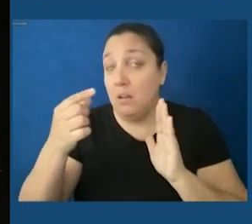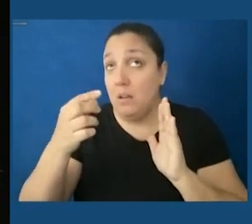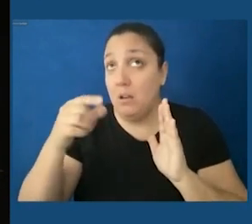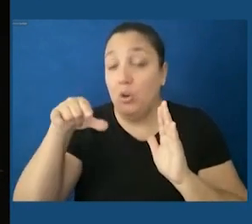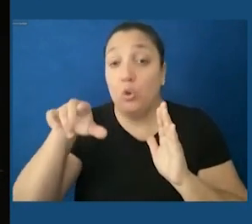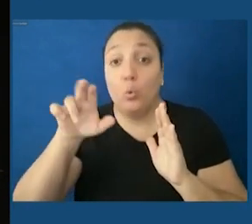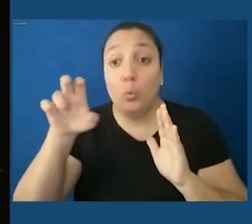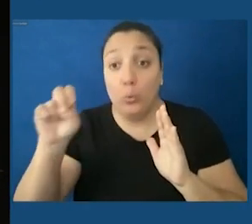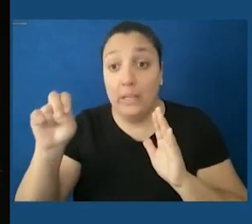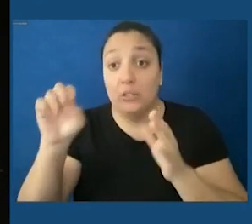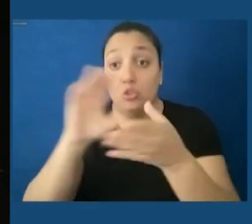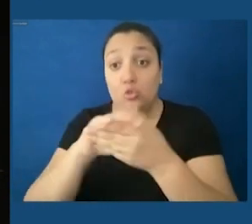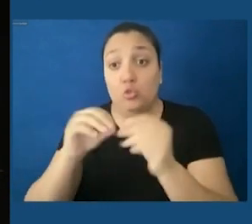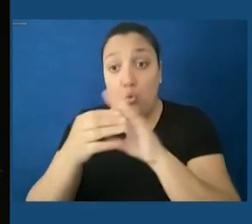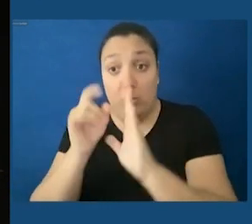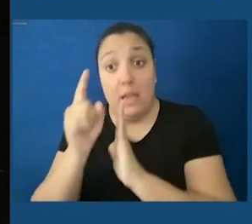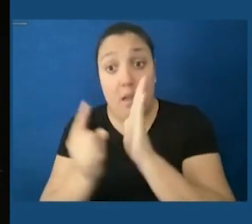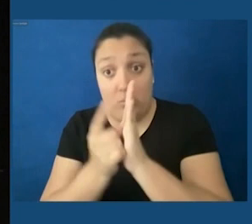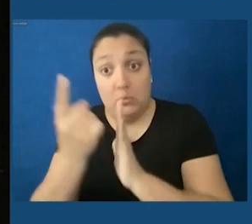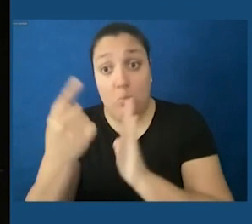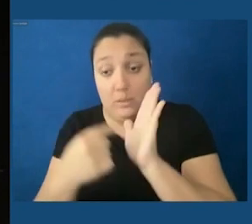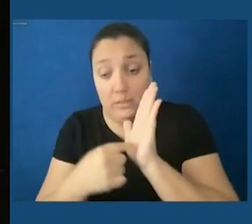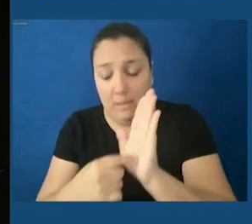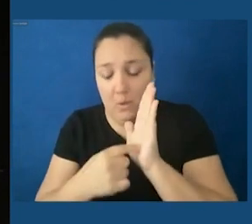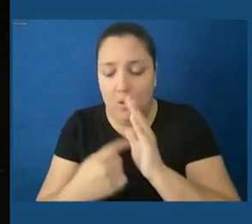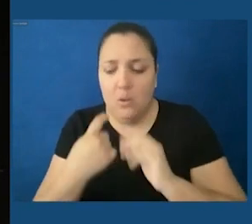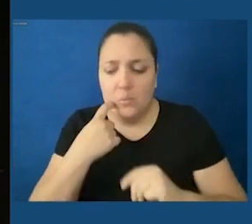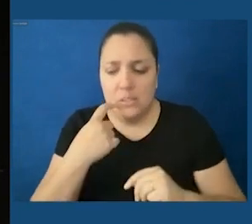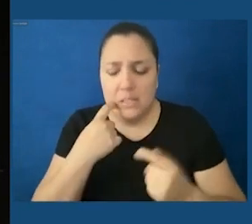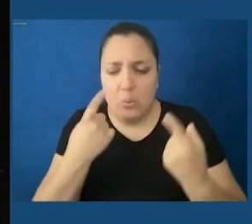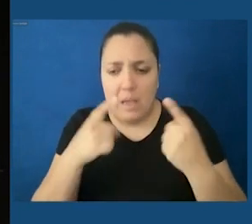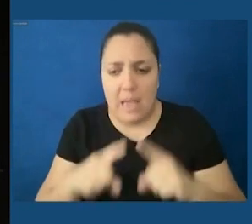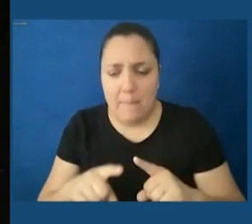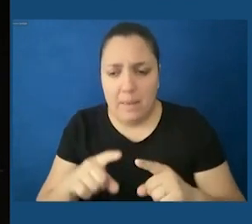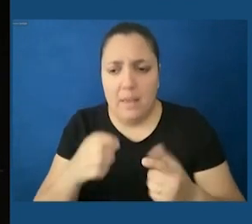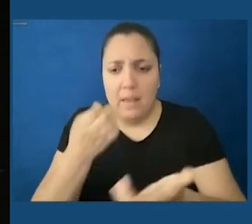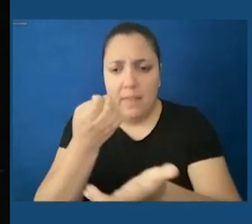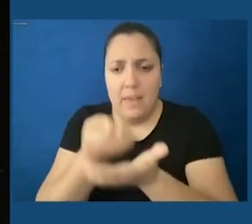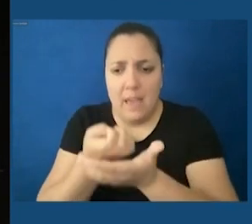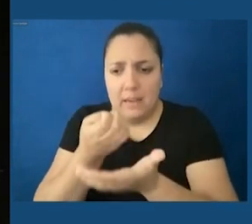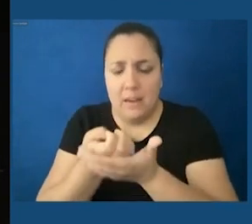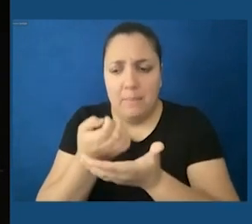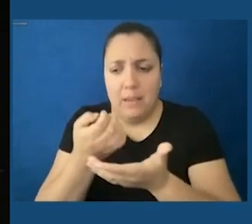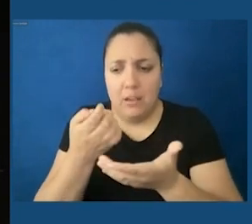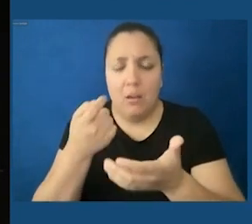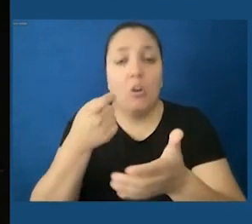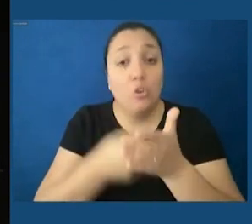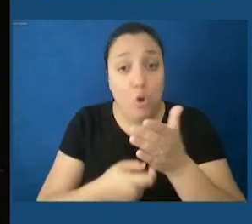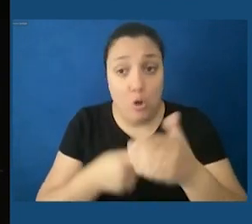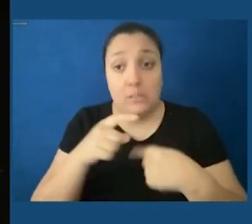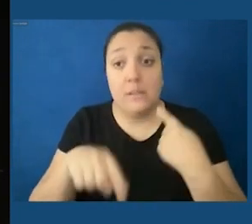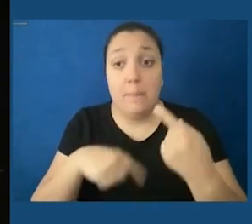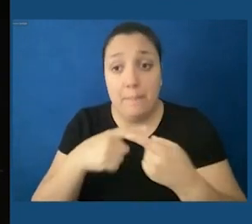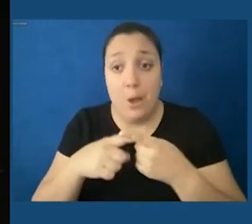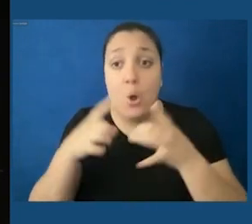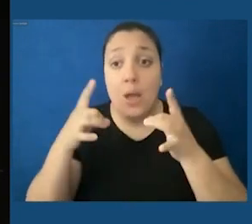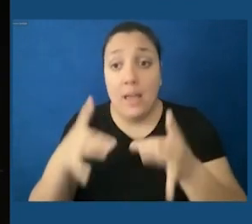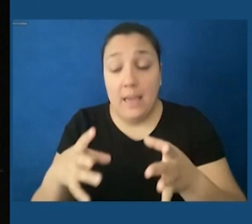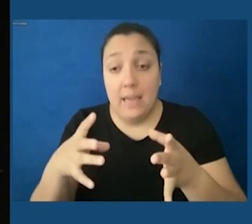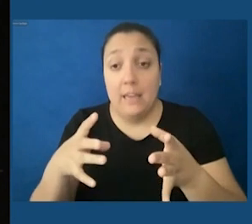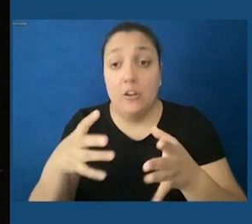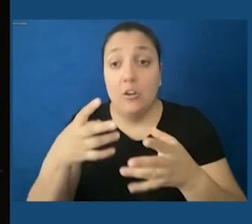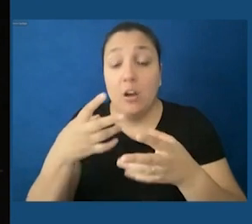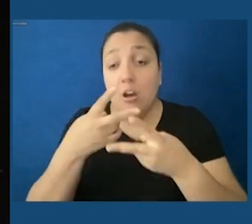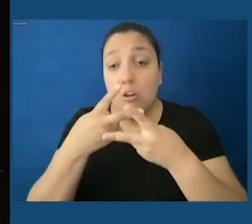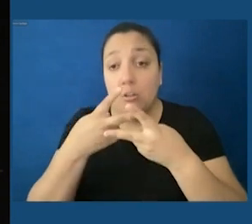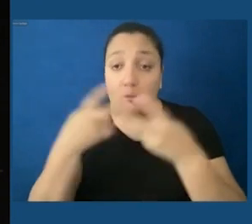thing is, this just came out, the economic costs of hate crime. We calculate just about the cost of everything,